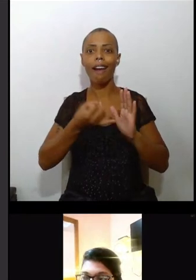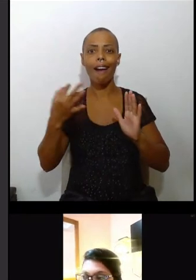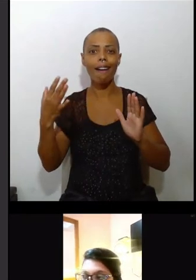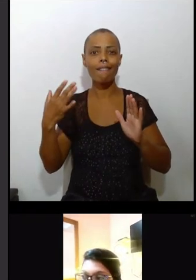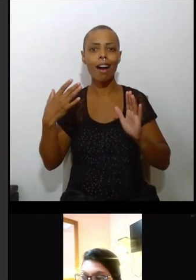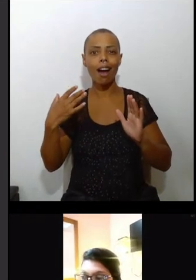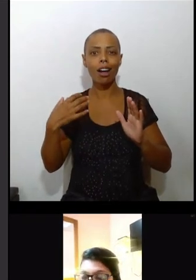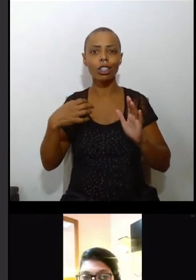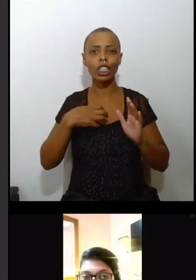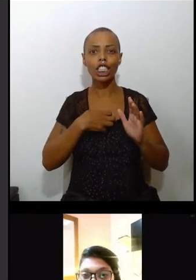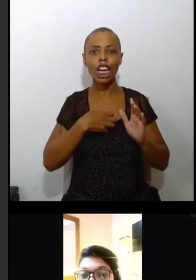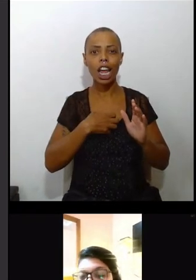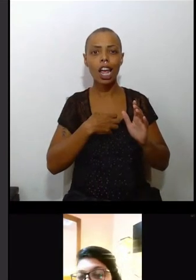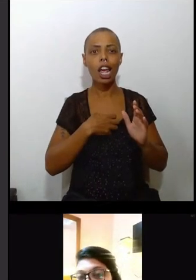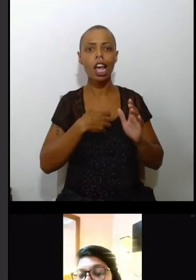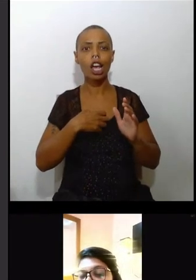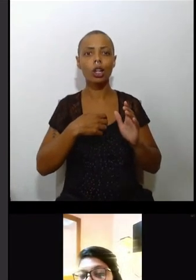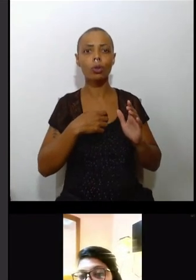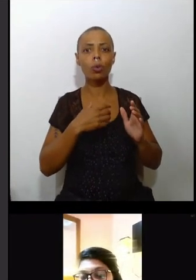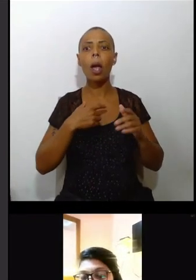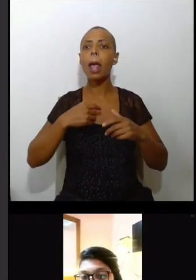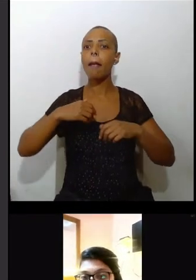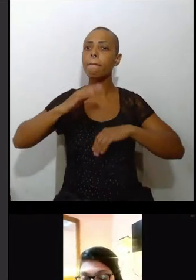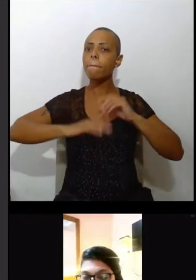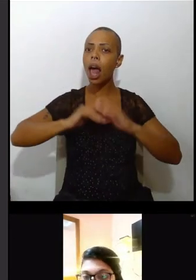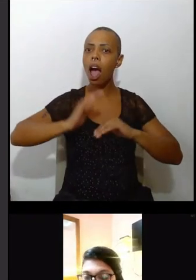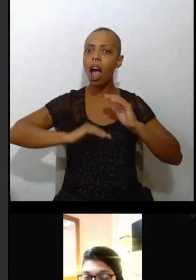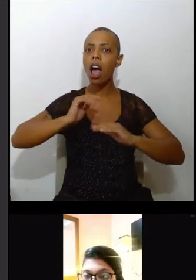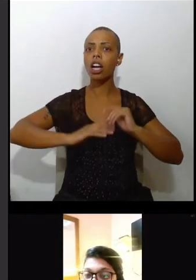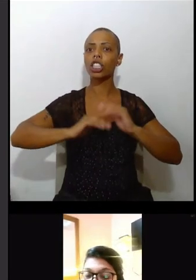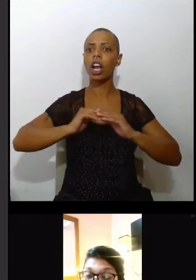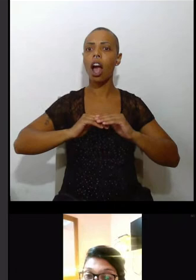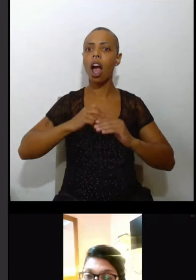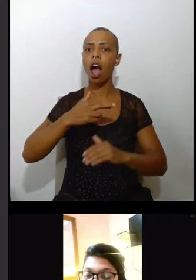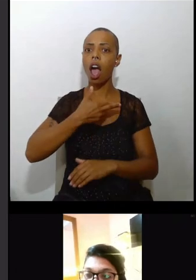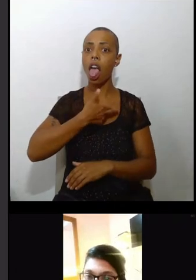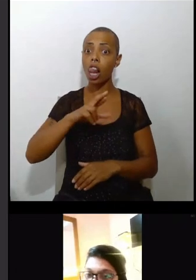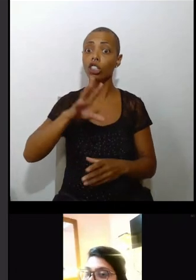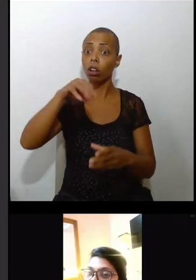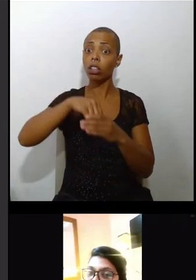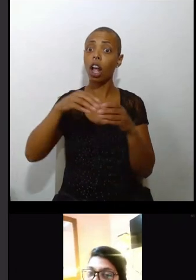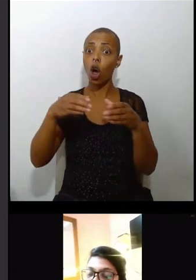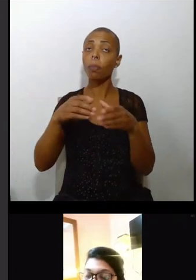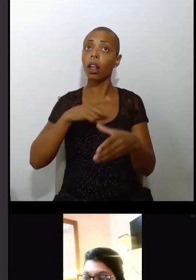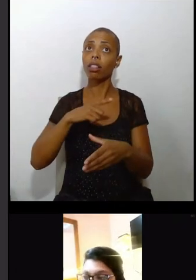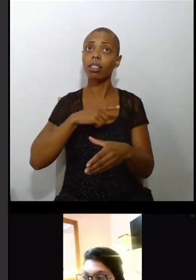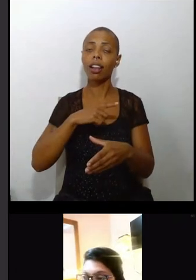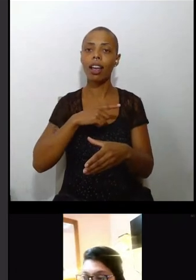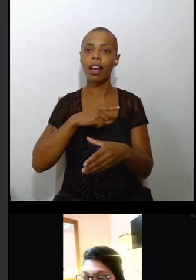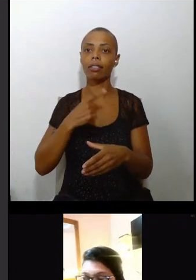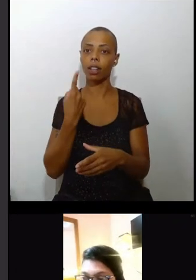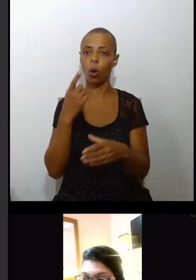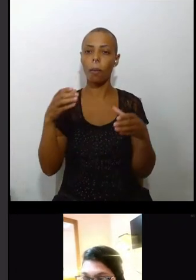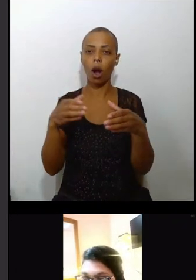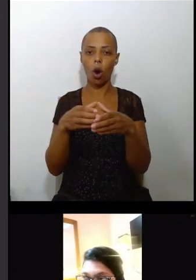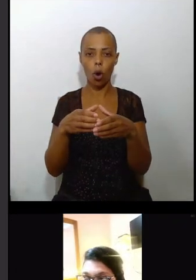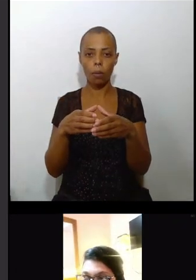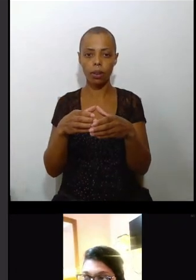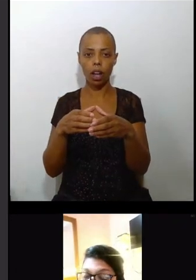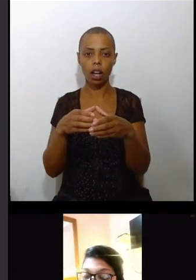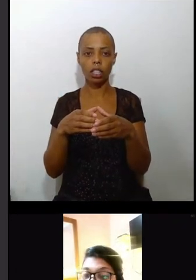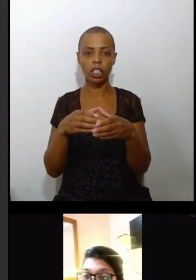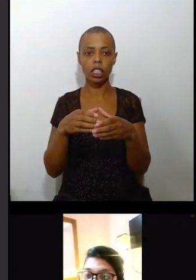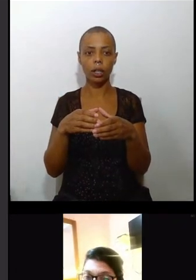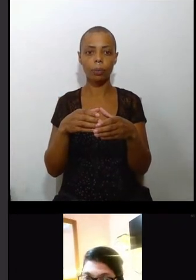communities here there there is a community and a cult here as well there are several Cults in India as you know India